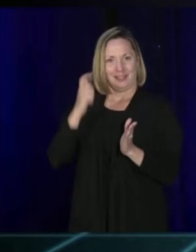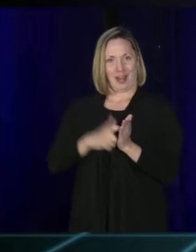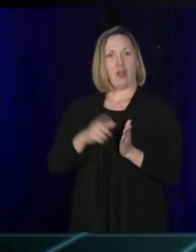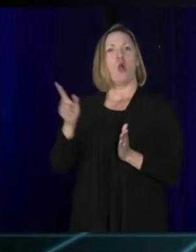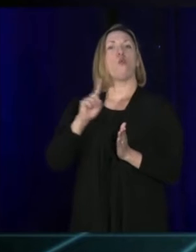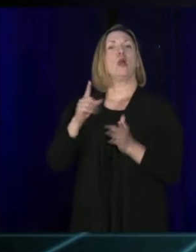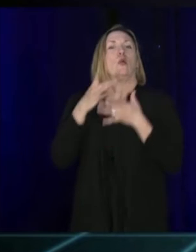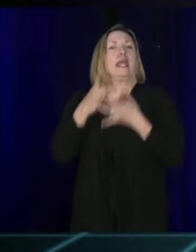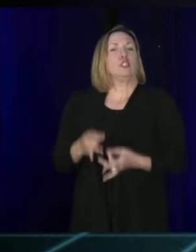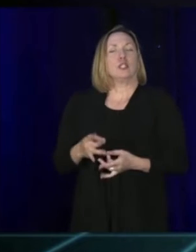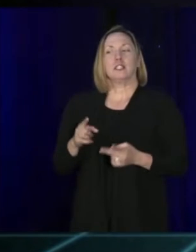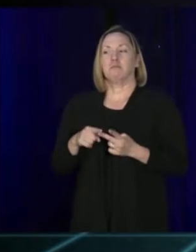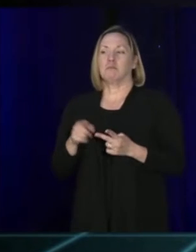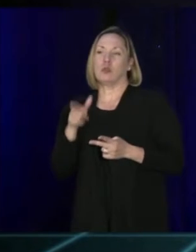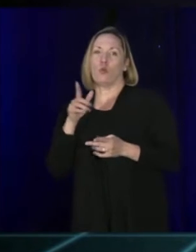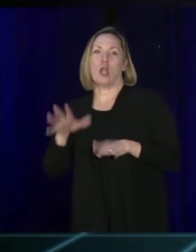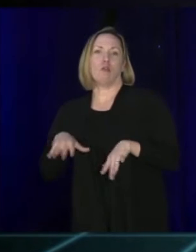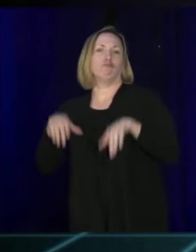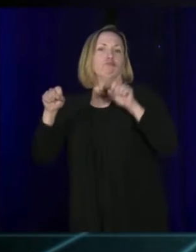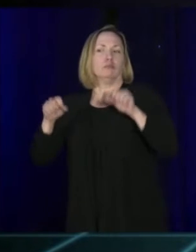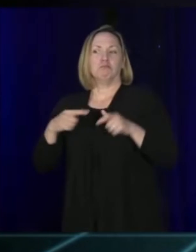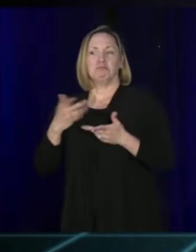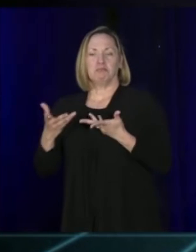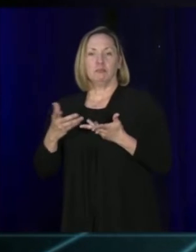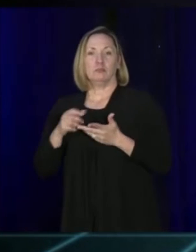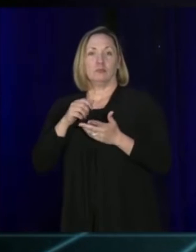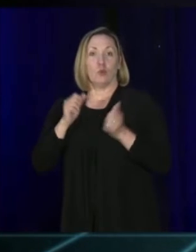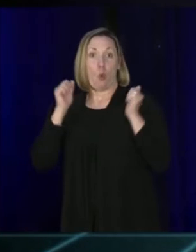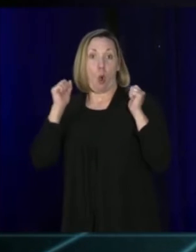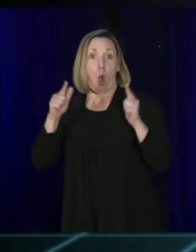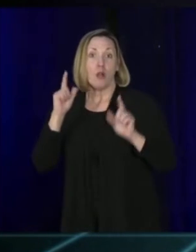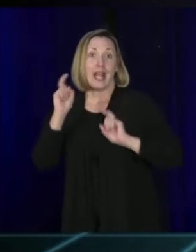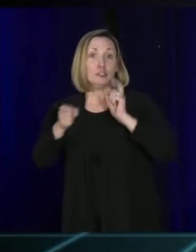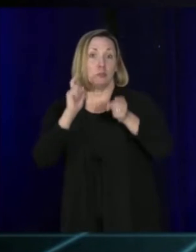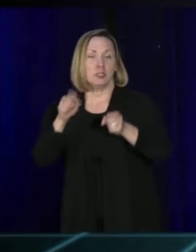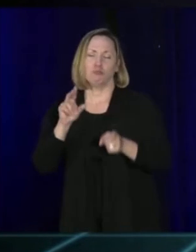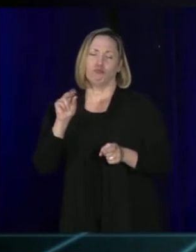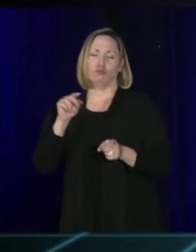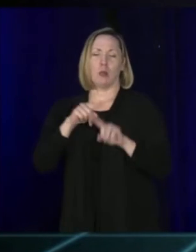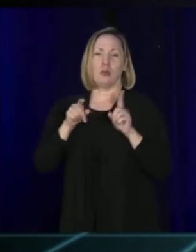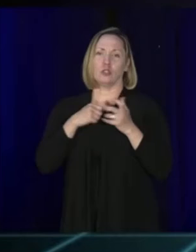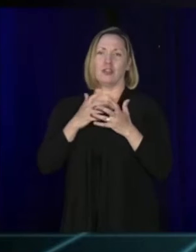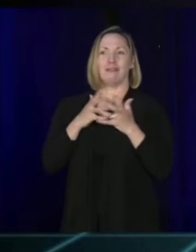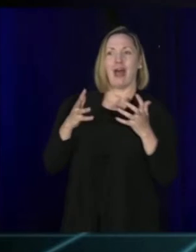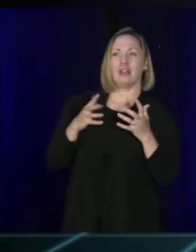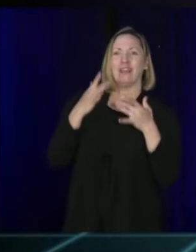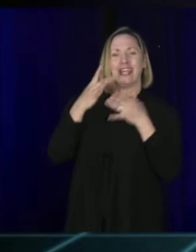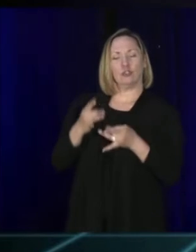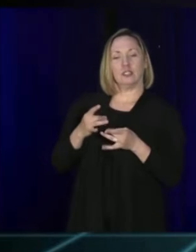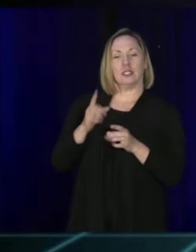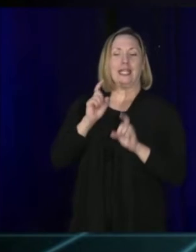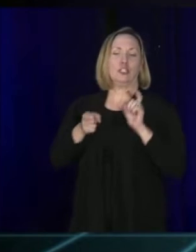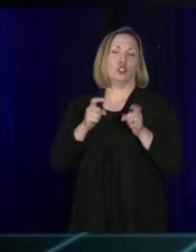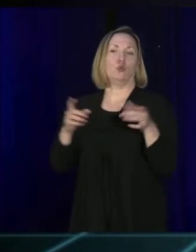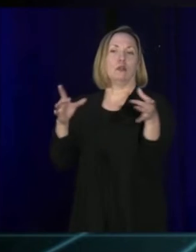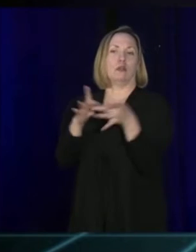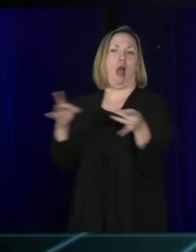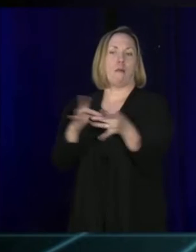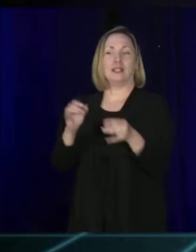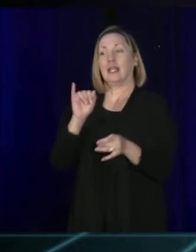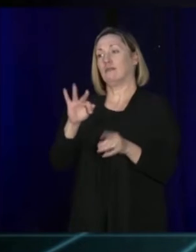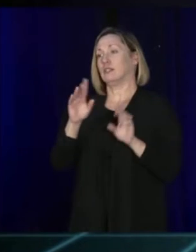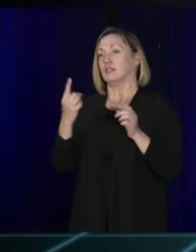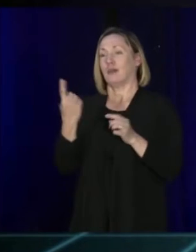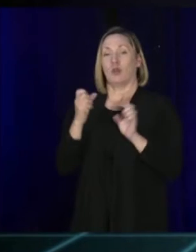comes from. So not everyone makes a contribution, but there's a lot of interest in issue comments. And like if there's somebody who can react to